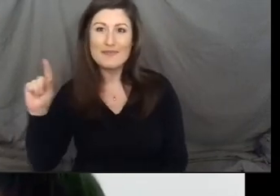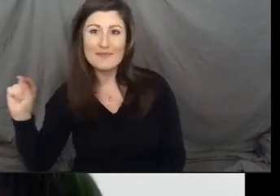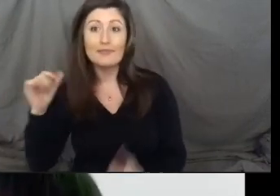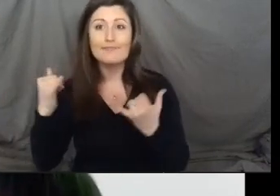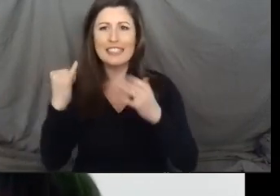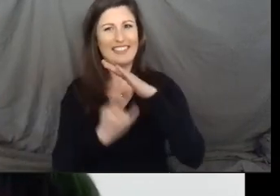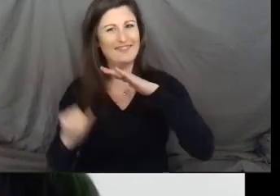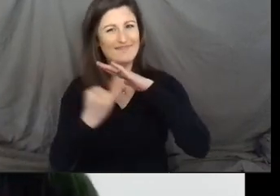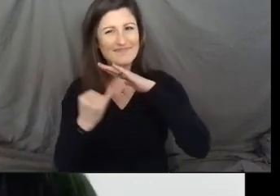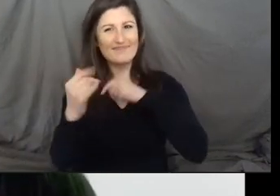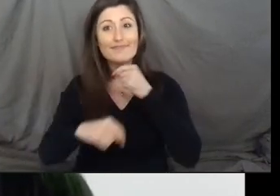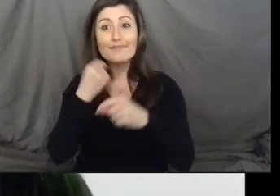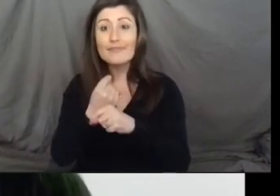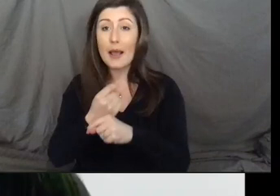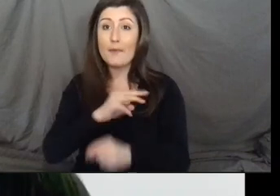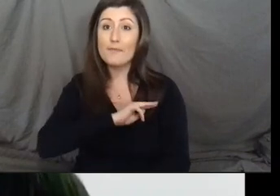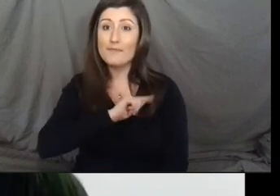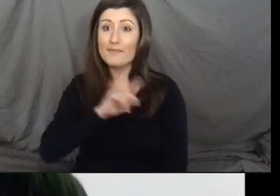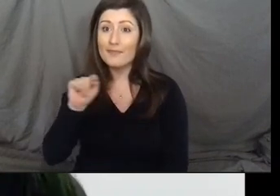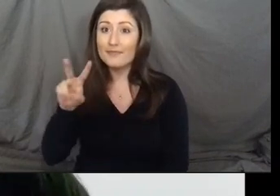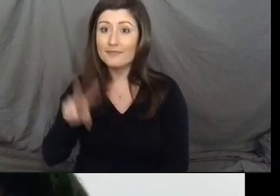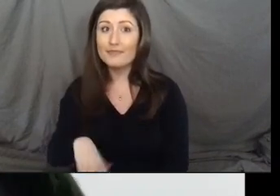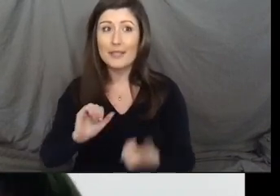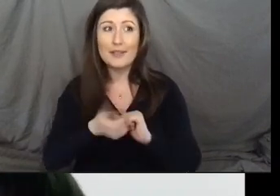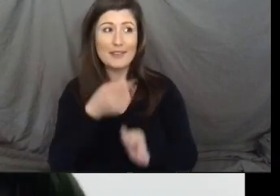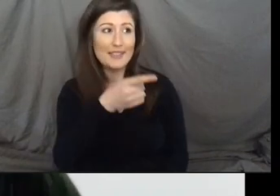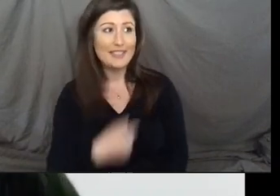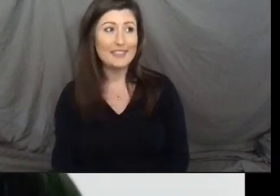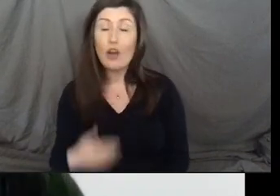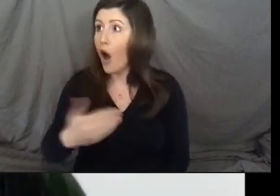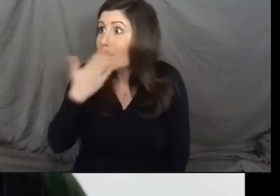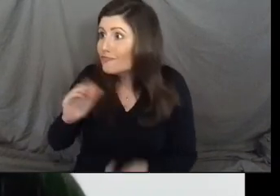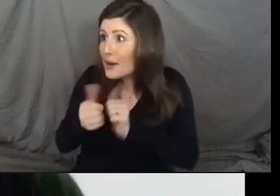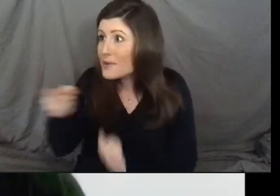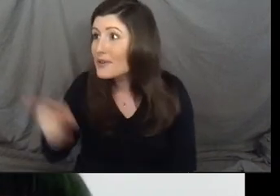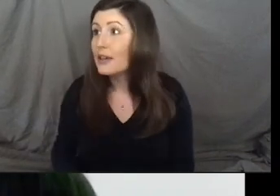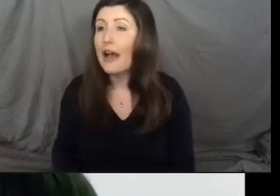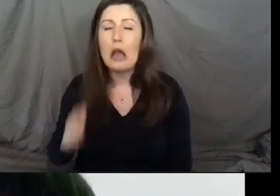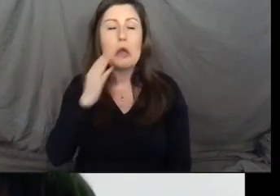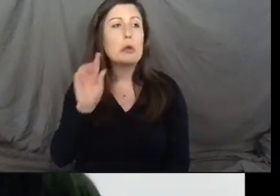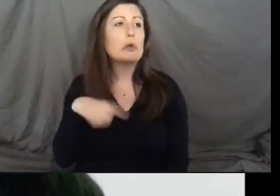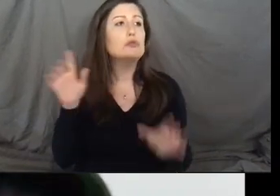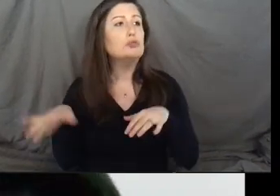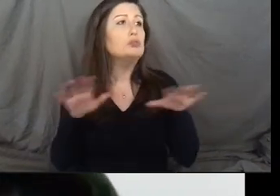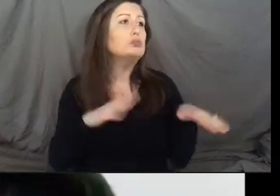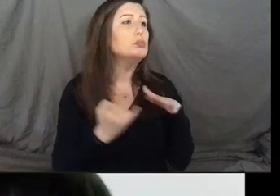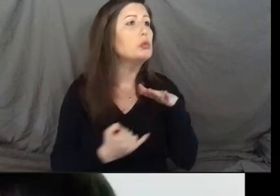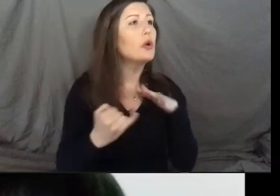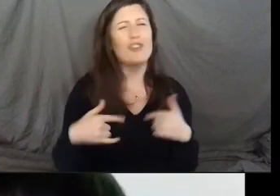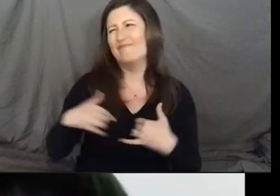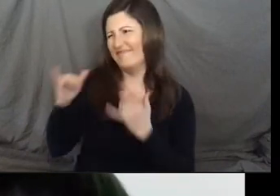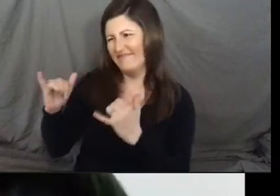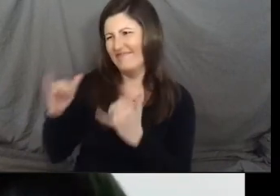MTTV. So, how are you? Oh, I'm doing good. How are you doing? You know, just chilling in quarantine. Yeah, me